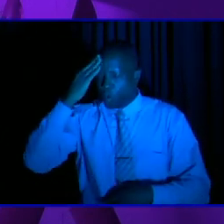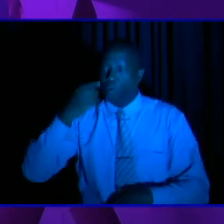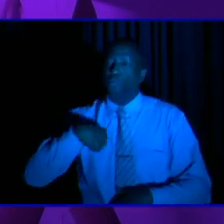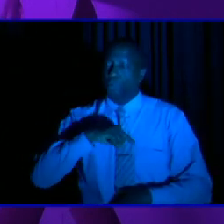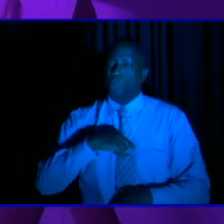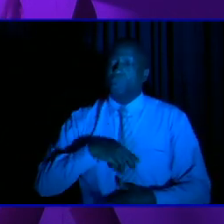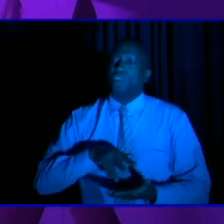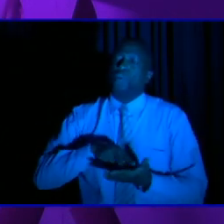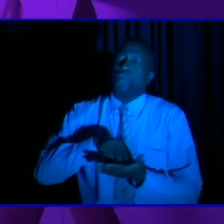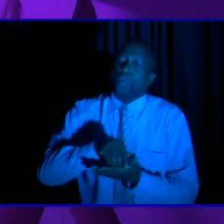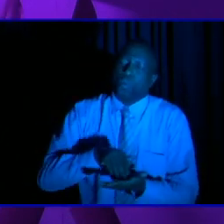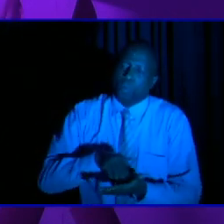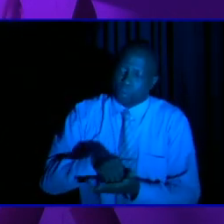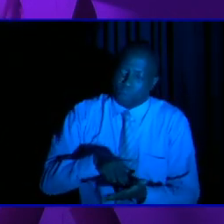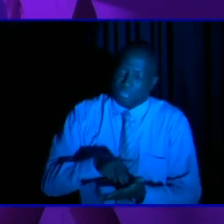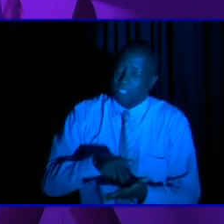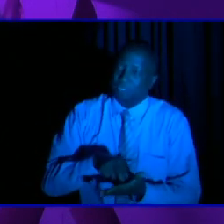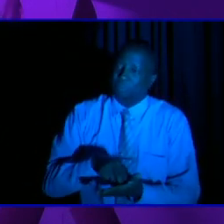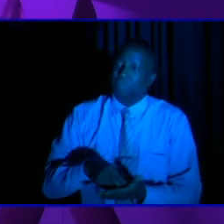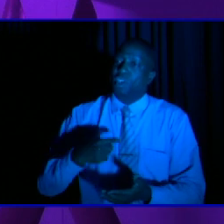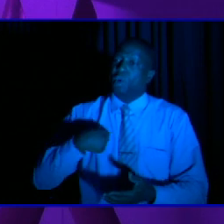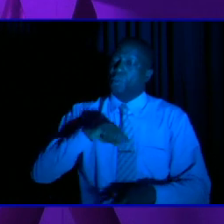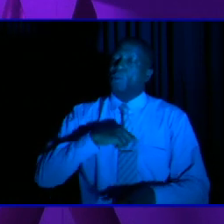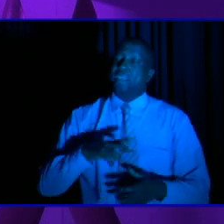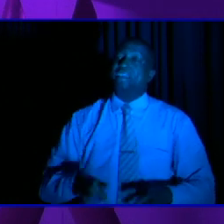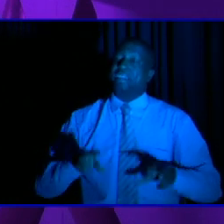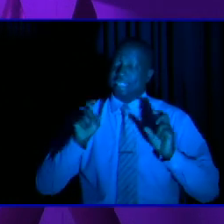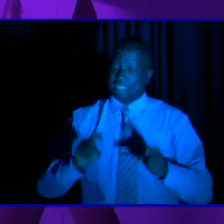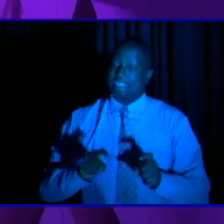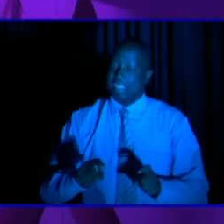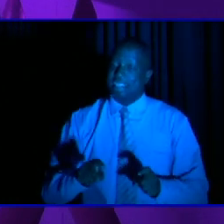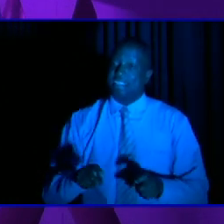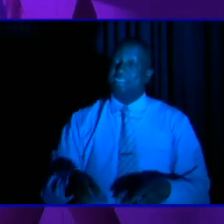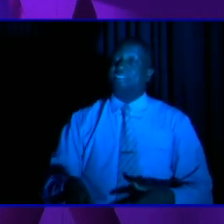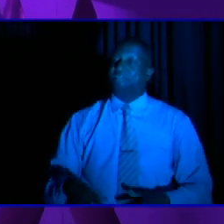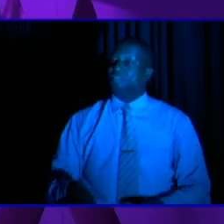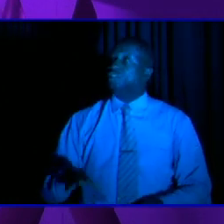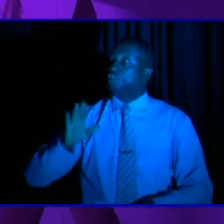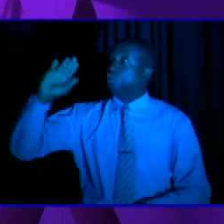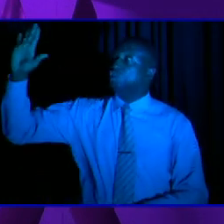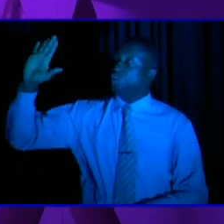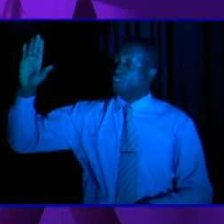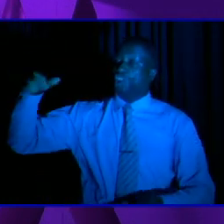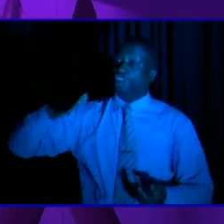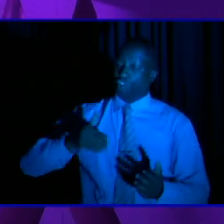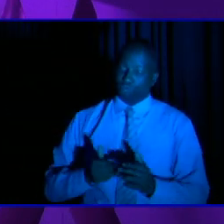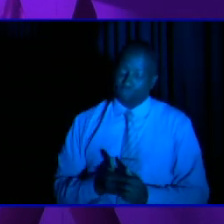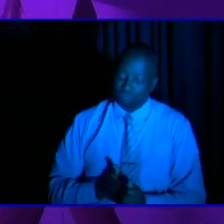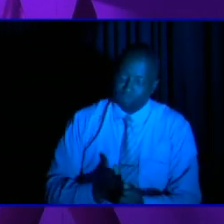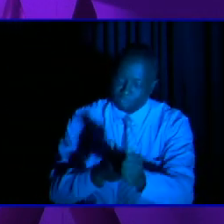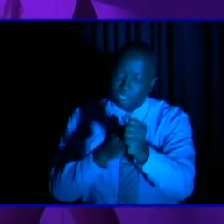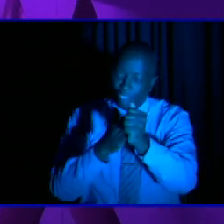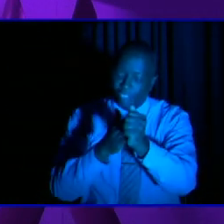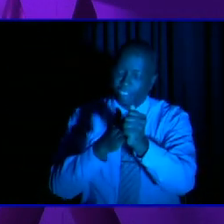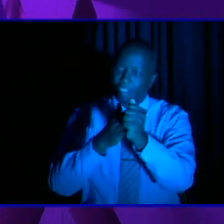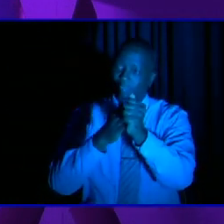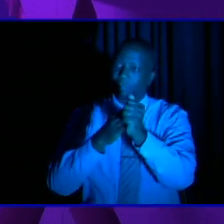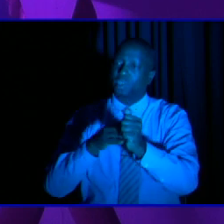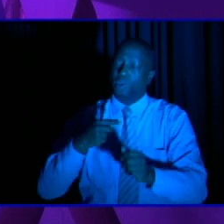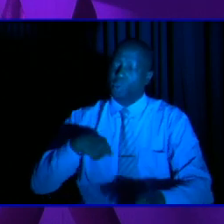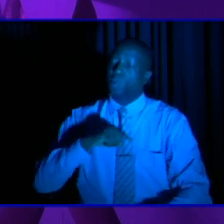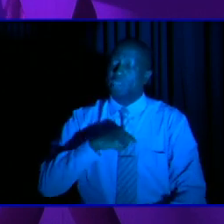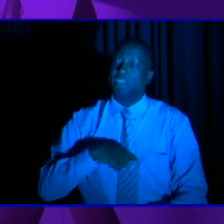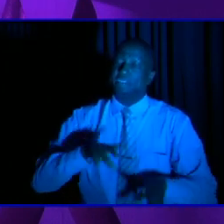a little energy to press forward. We need a spiritual insight. We need more than just spiritual words.